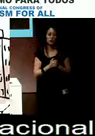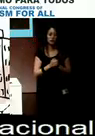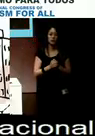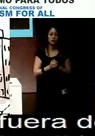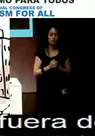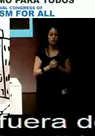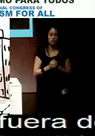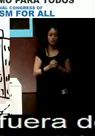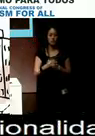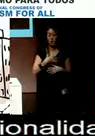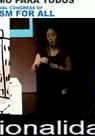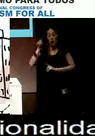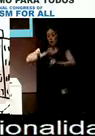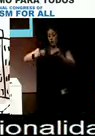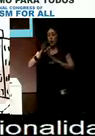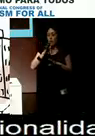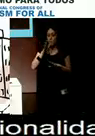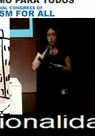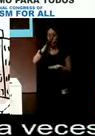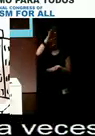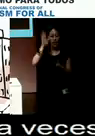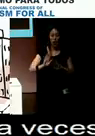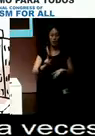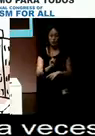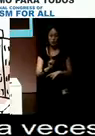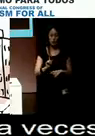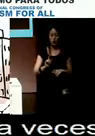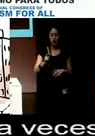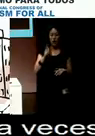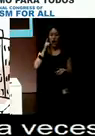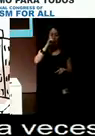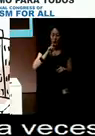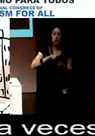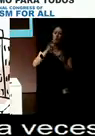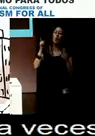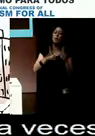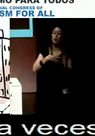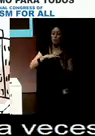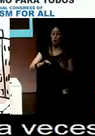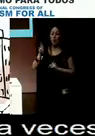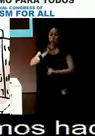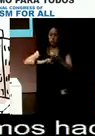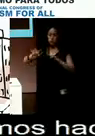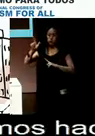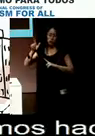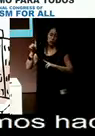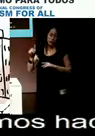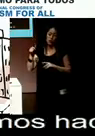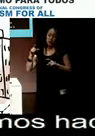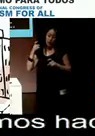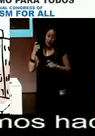efforts to mend it. So whatever help we can get from accessible tourism is very